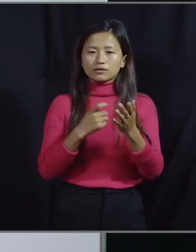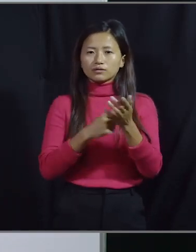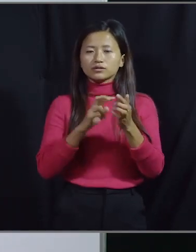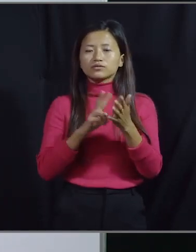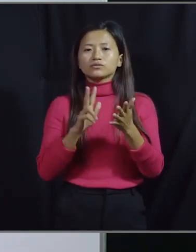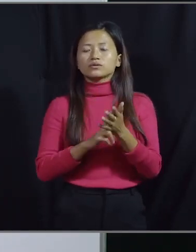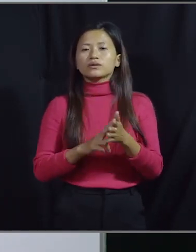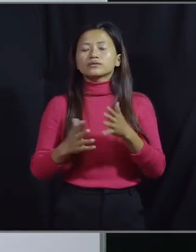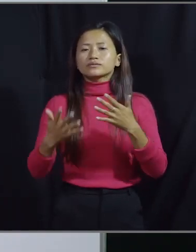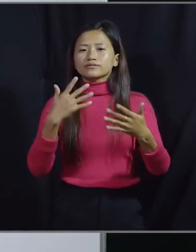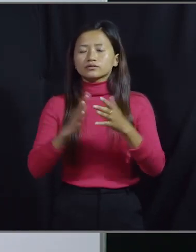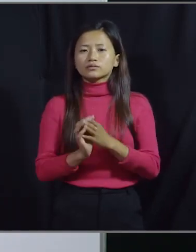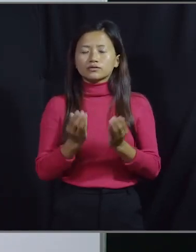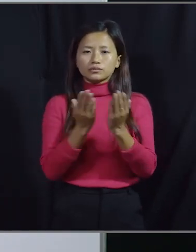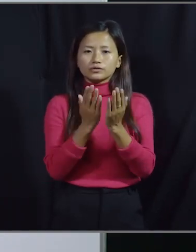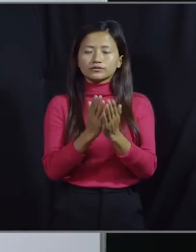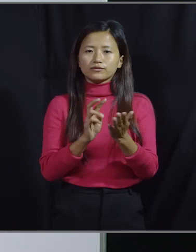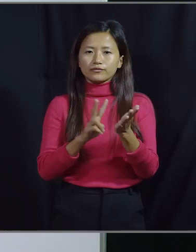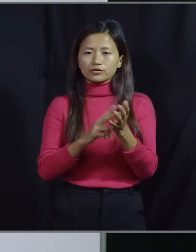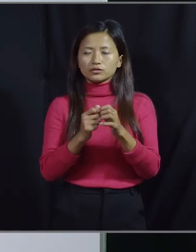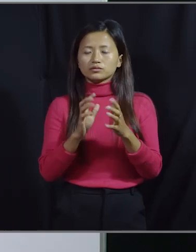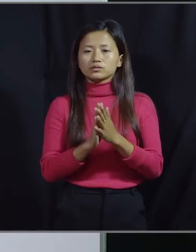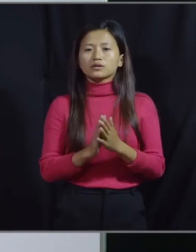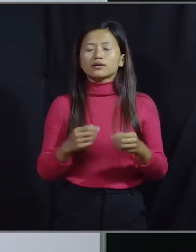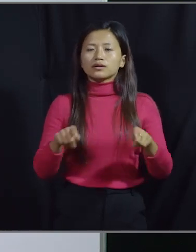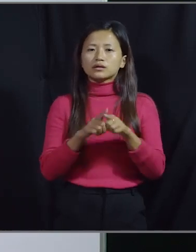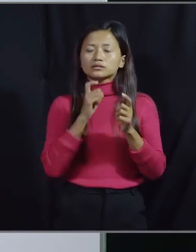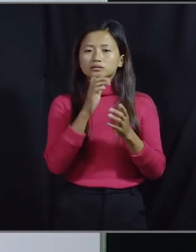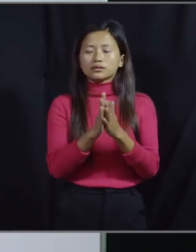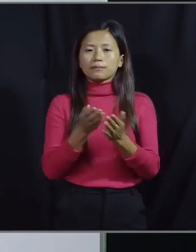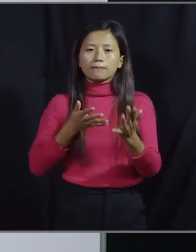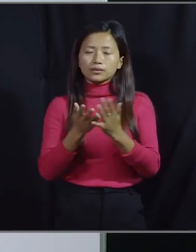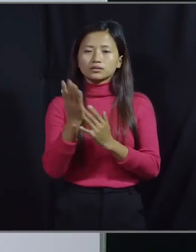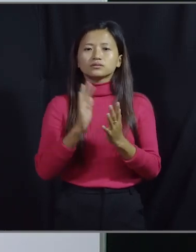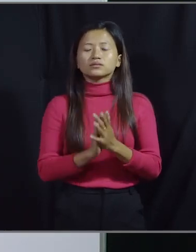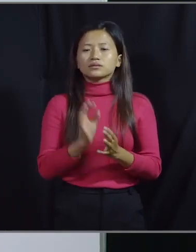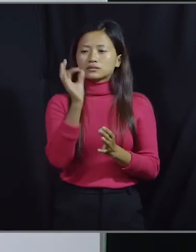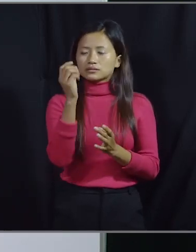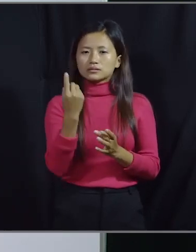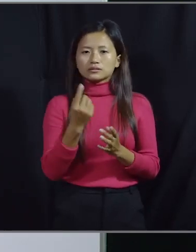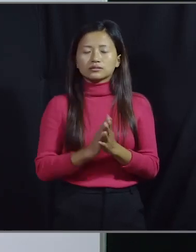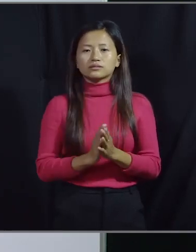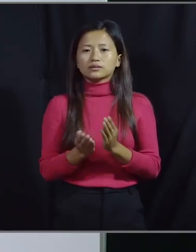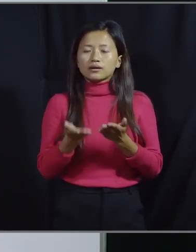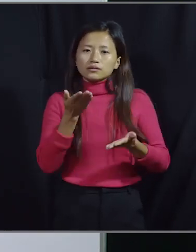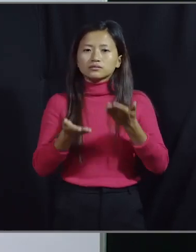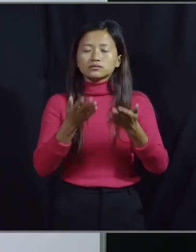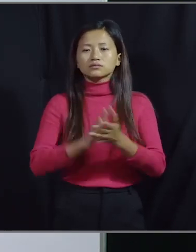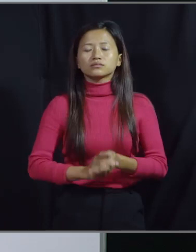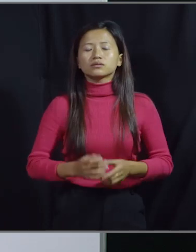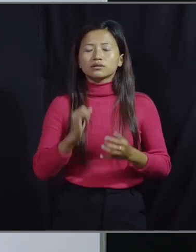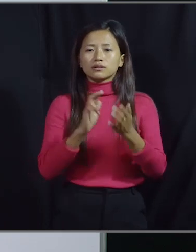without affecting the book values of the assets and liabilities by passing a single adjusting